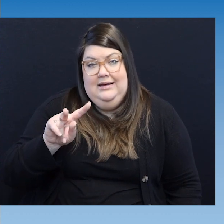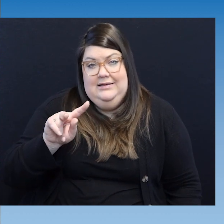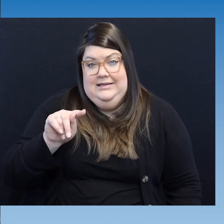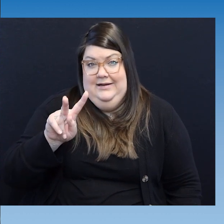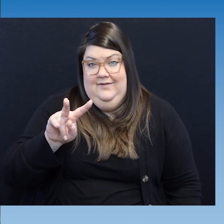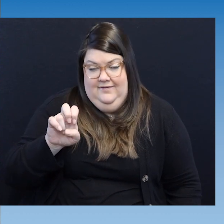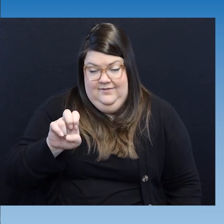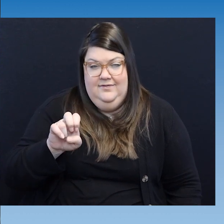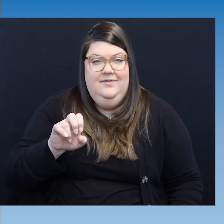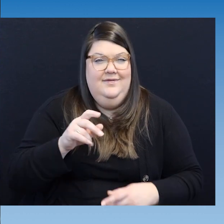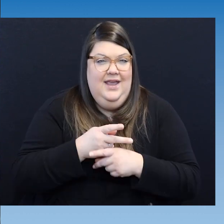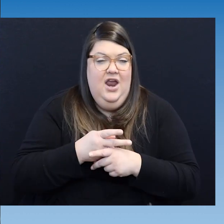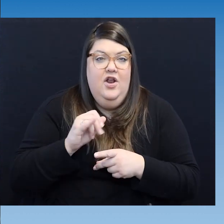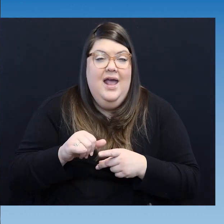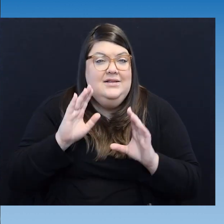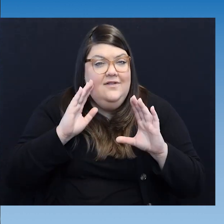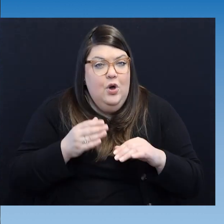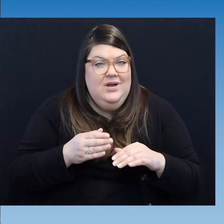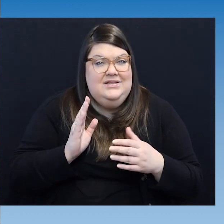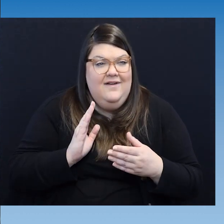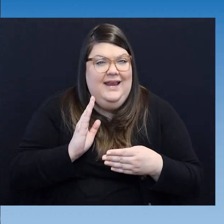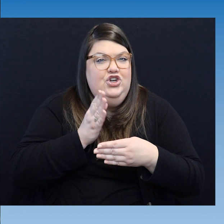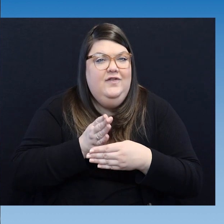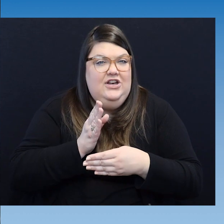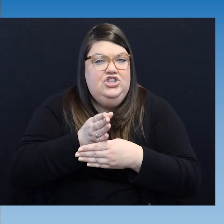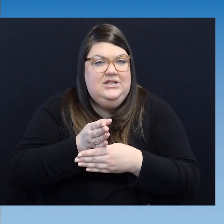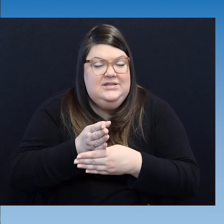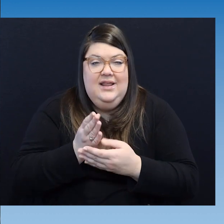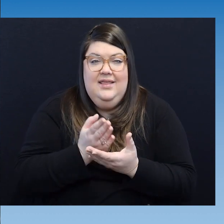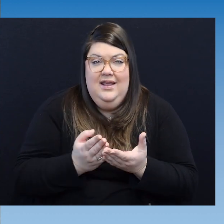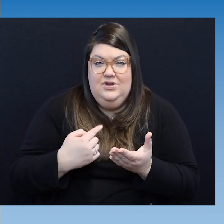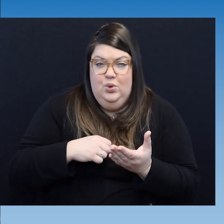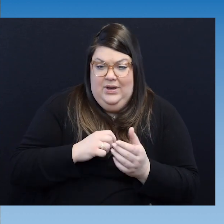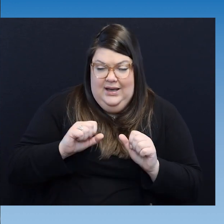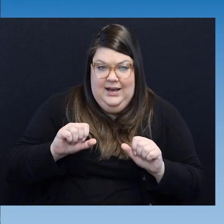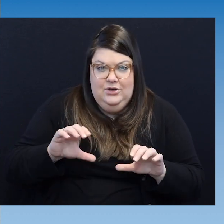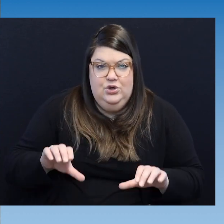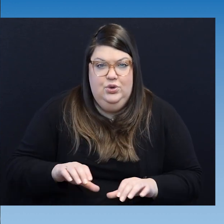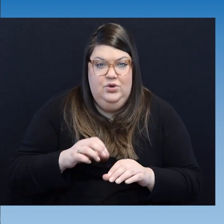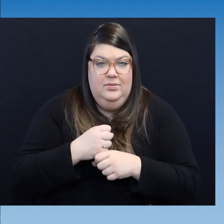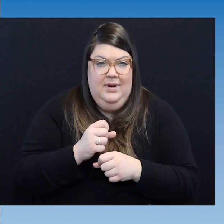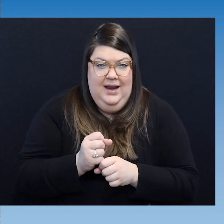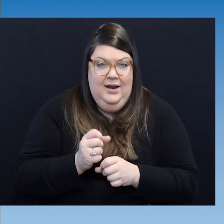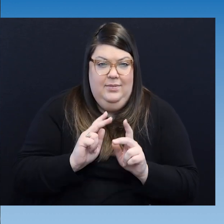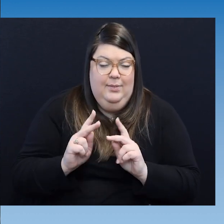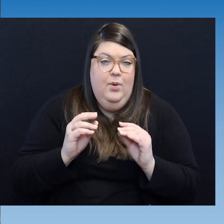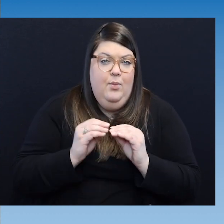of interventions, things we can do to help make people more